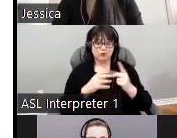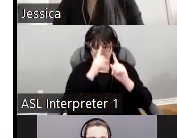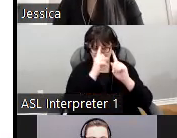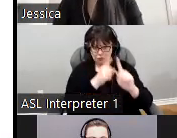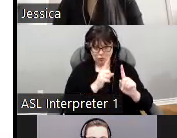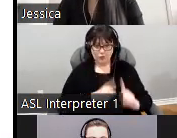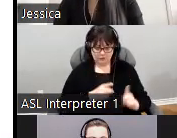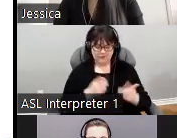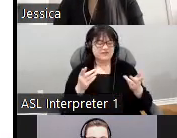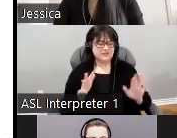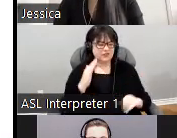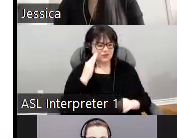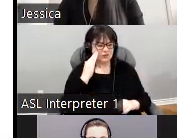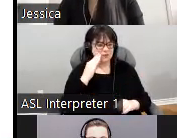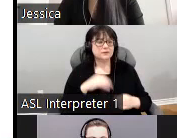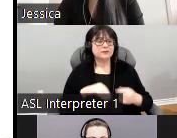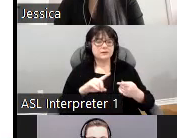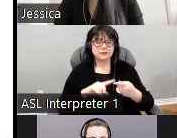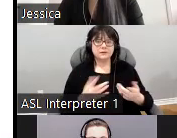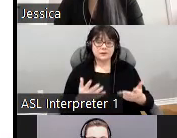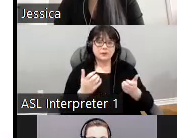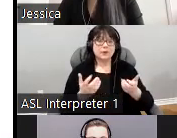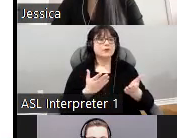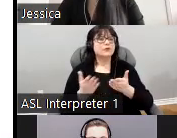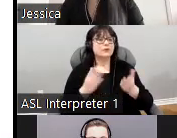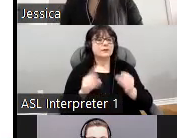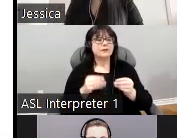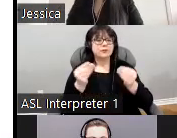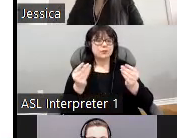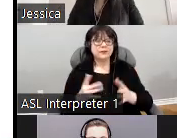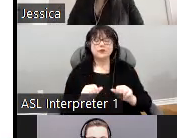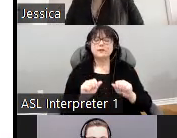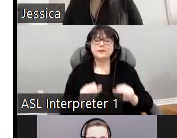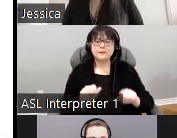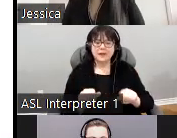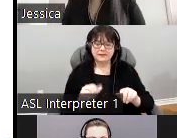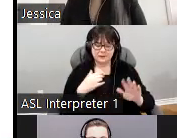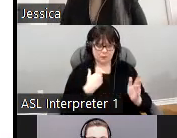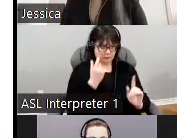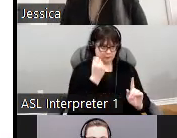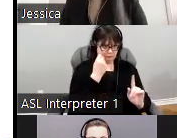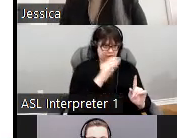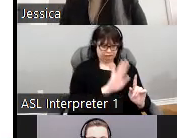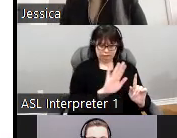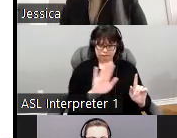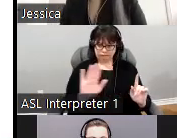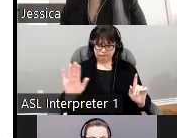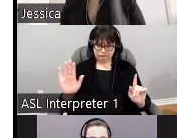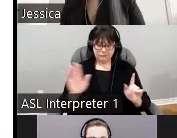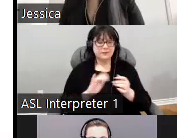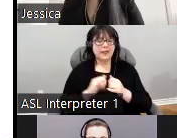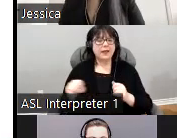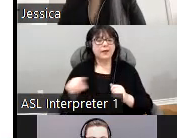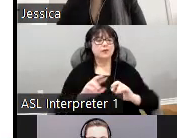our understanding of the capacity of service providers to identify and respond to intimate partner